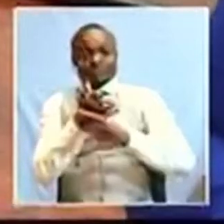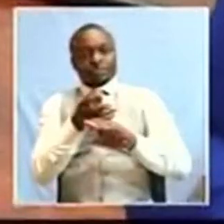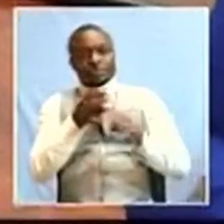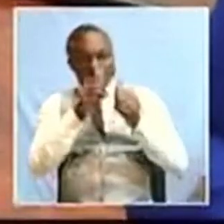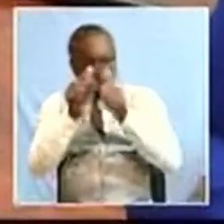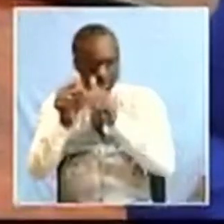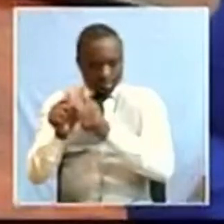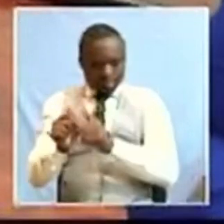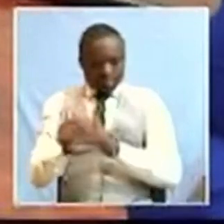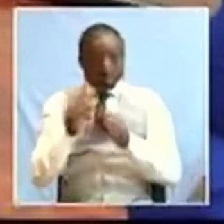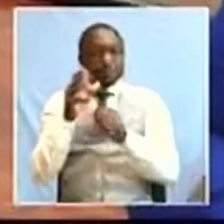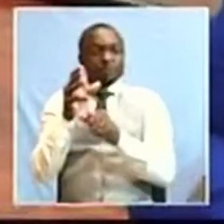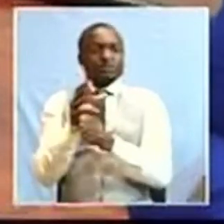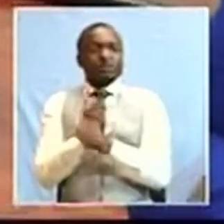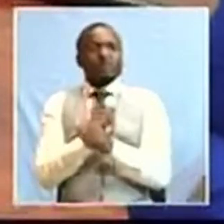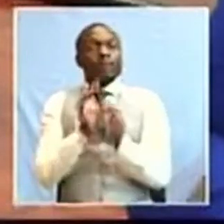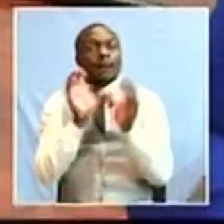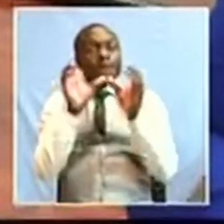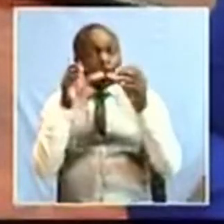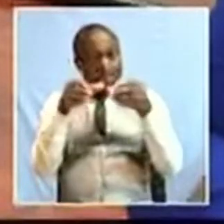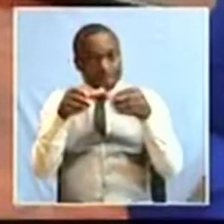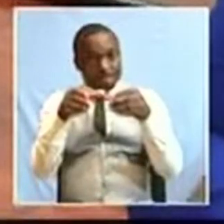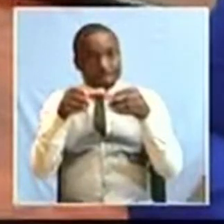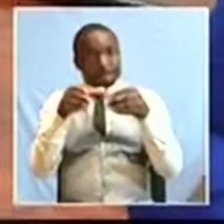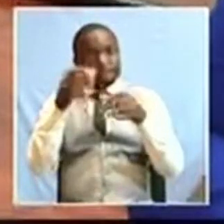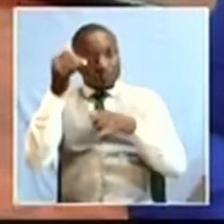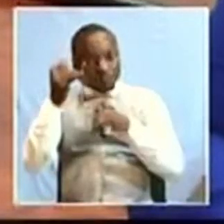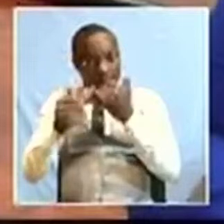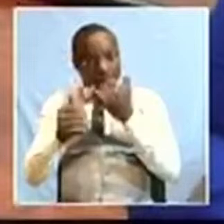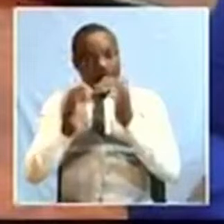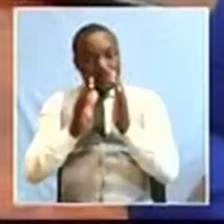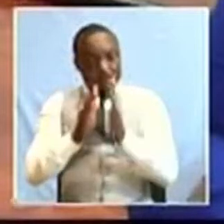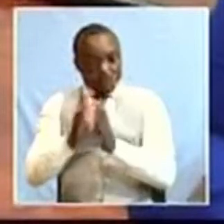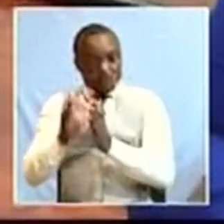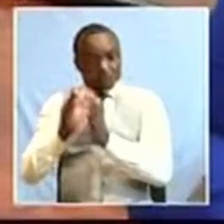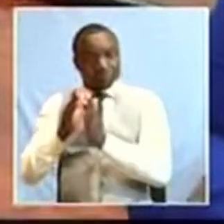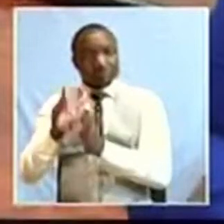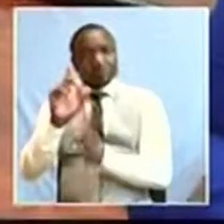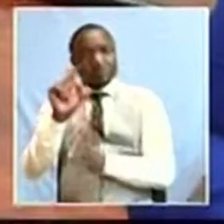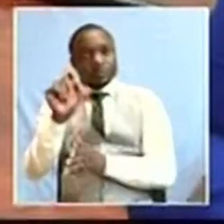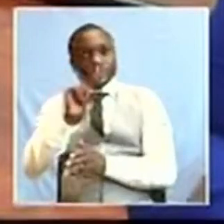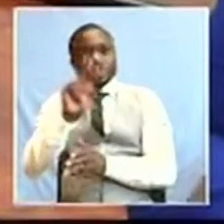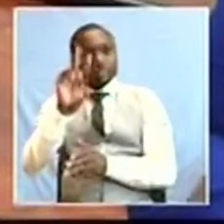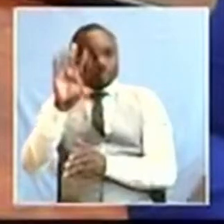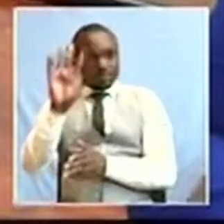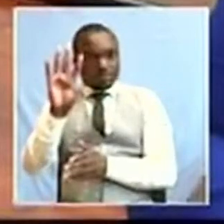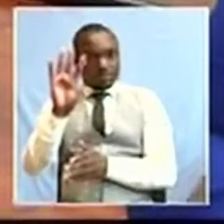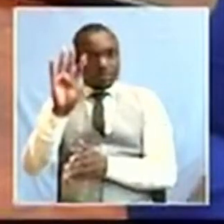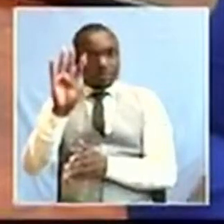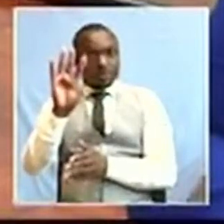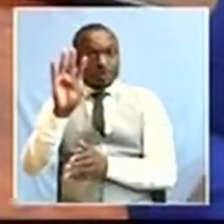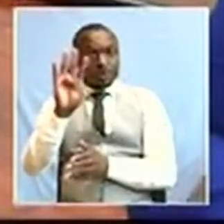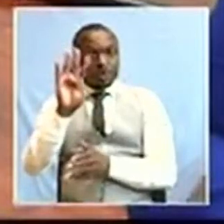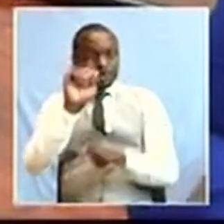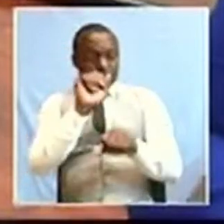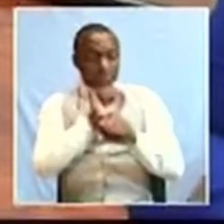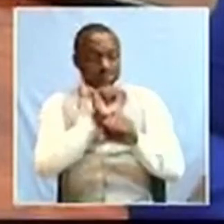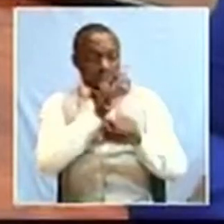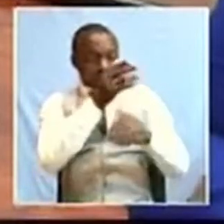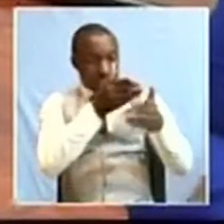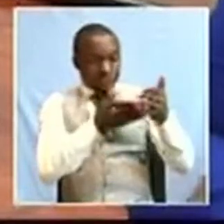taken. The Council has finalized the preparation of the 2024 main valuation roll